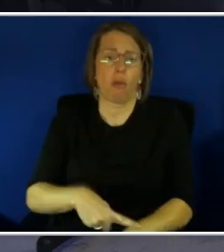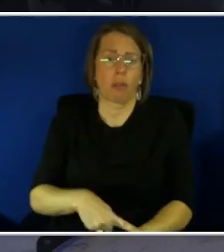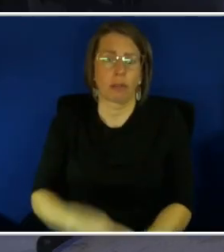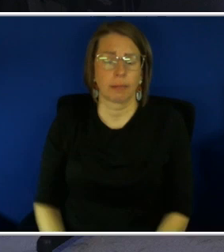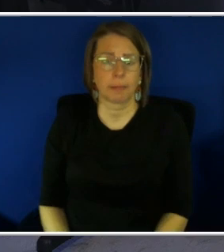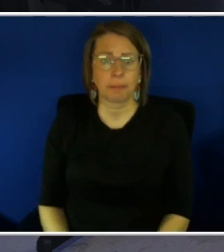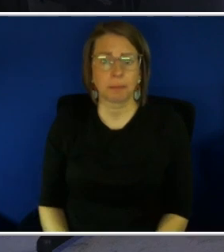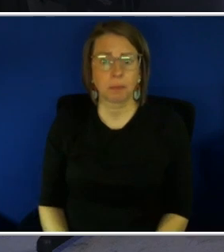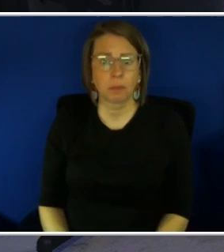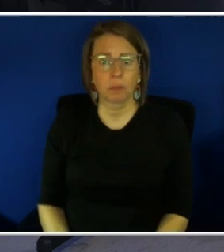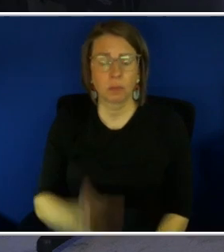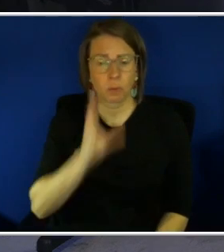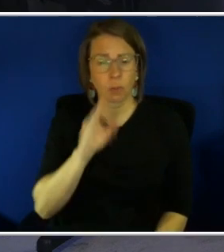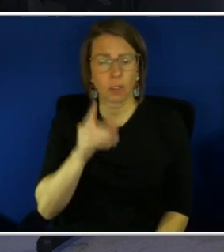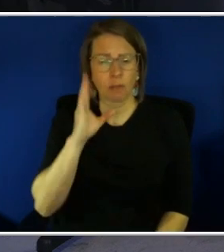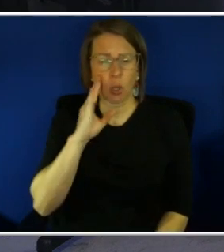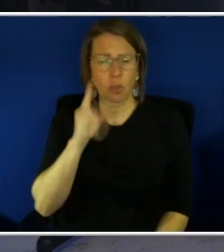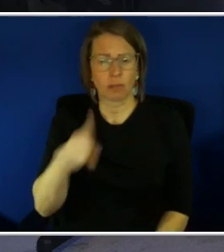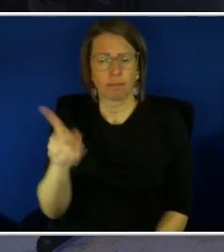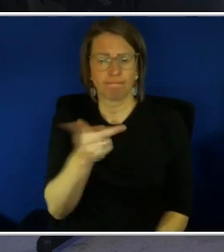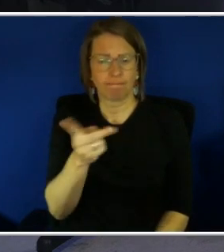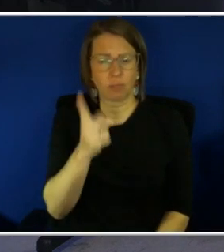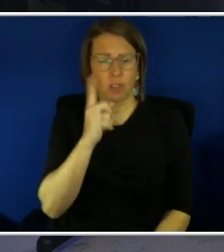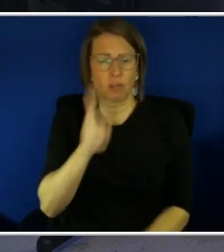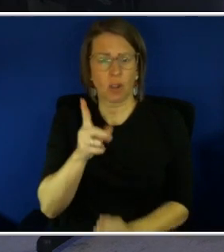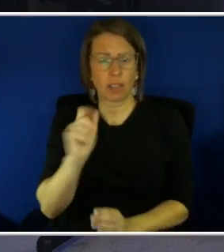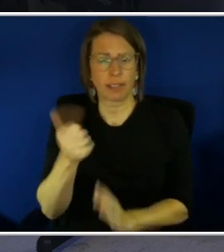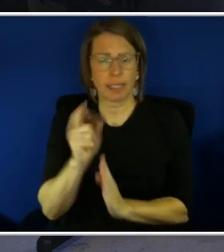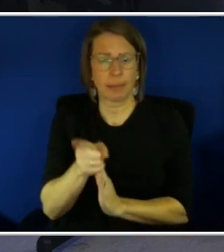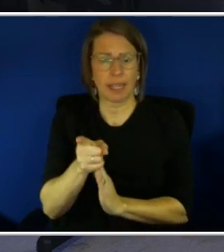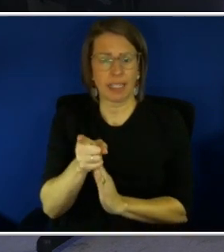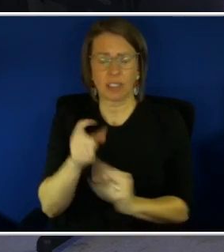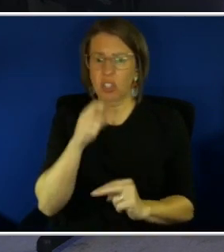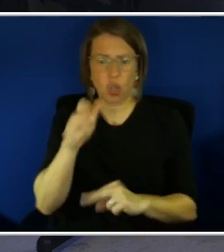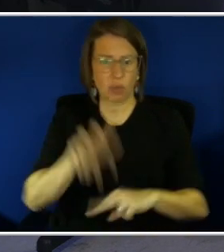all for about 10 minutes, and I don't think you sit still very well, do you? No.